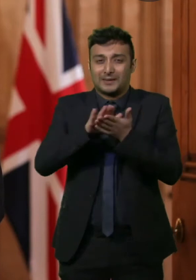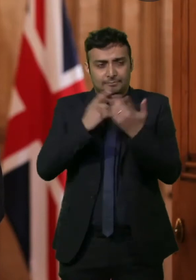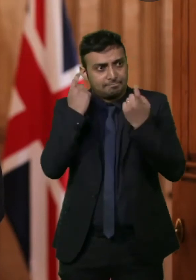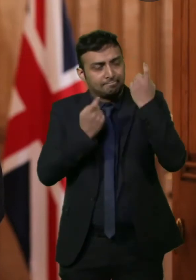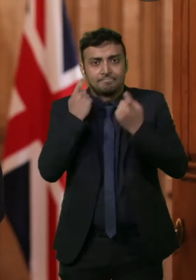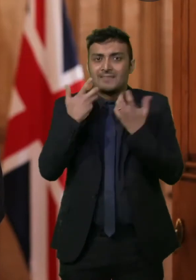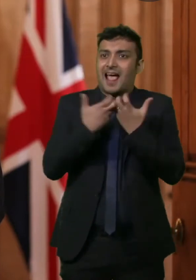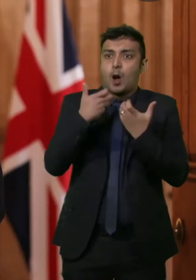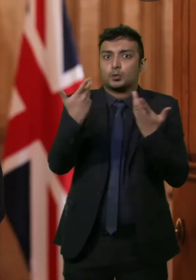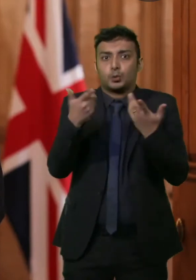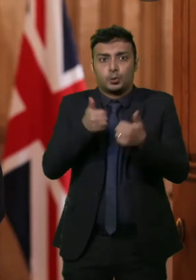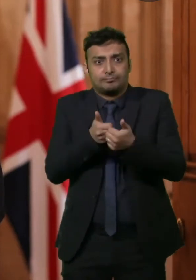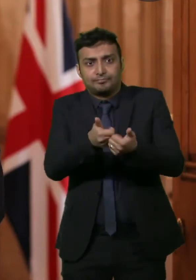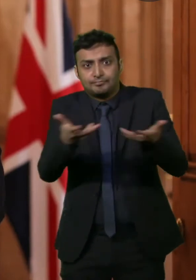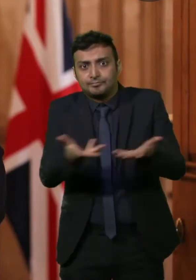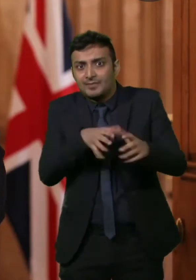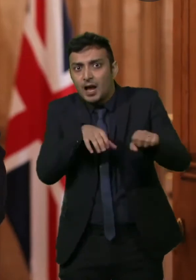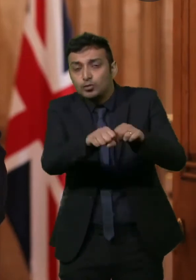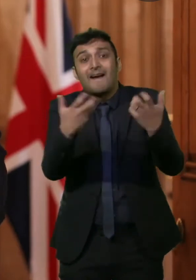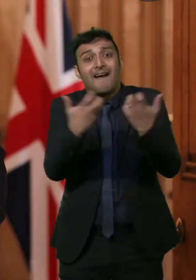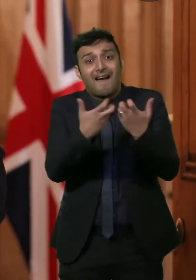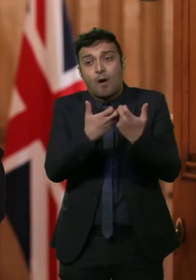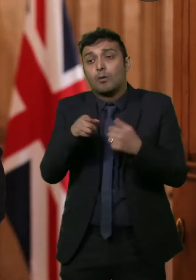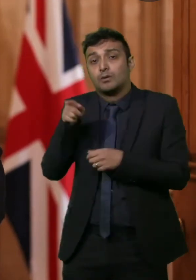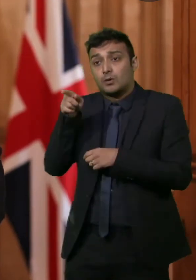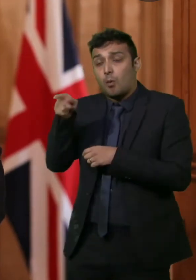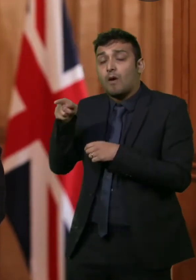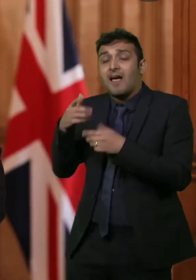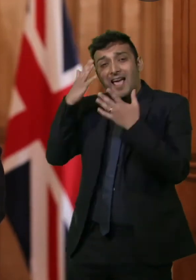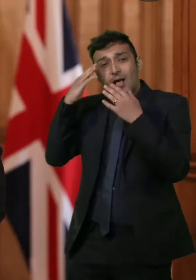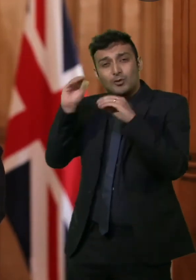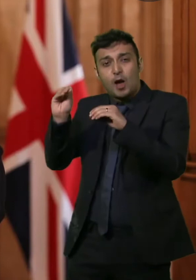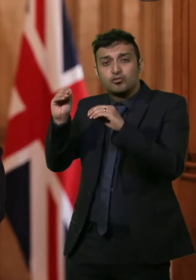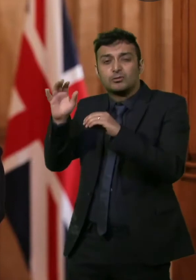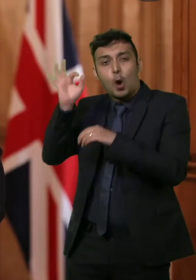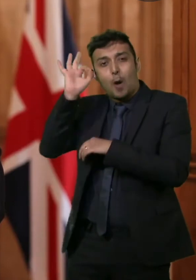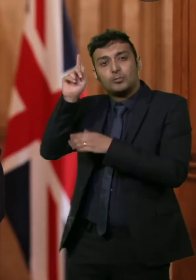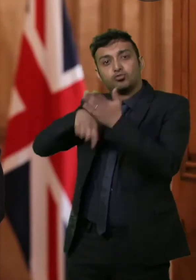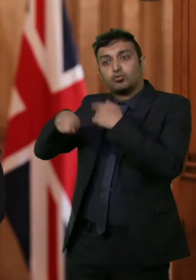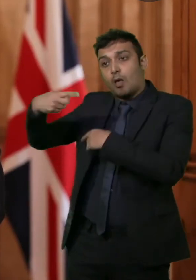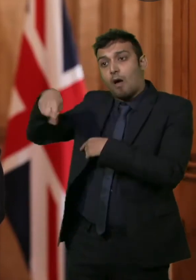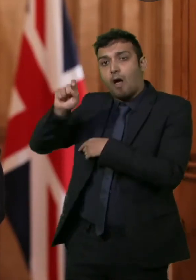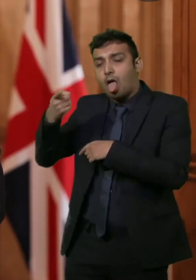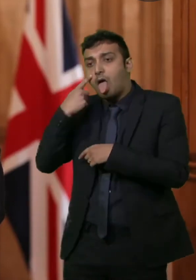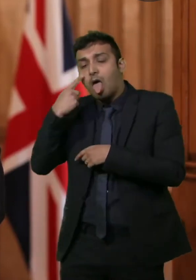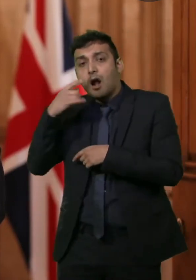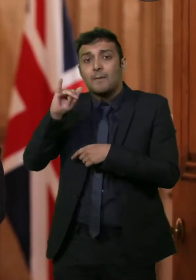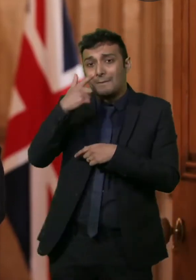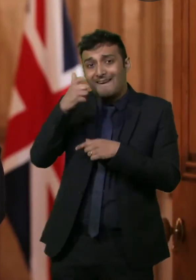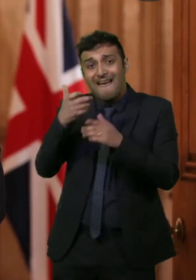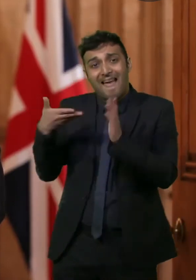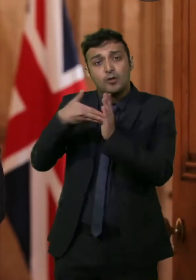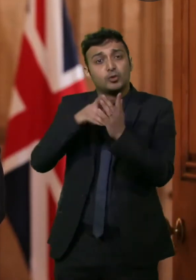Education Recovery Commissioner, is looking at, is tutoring and what you can do to make a difference